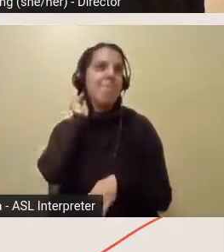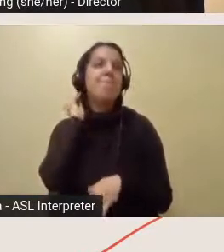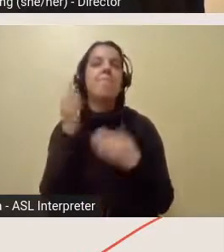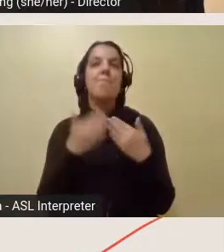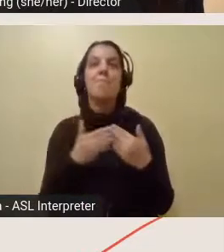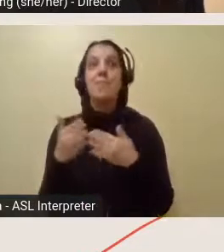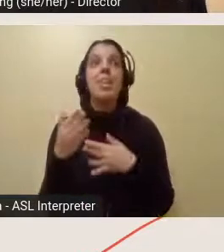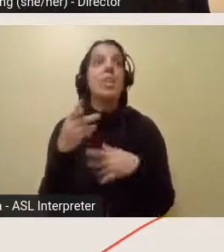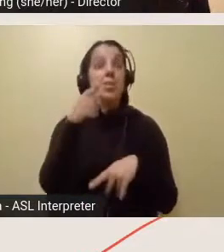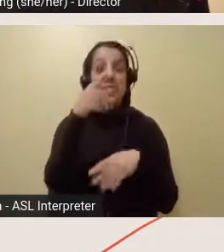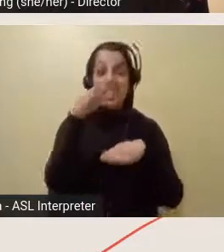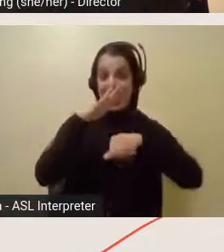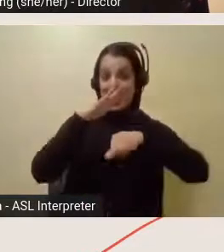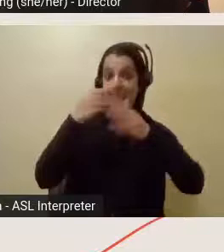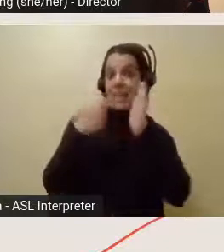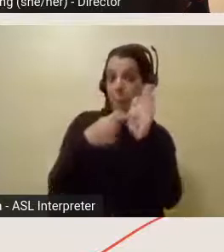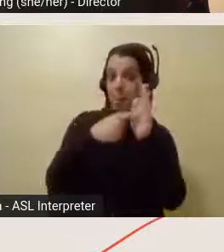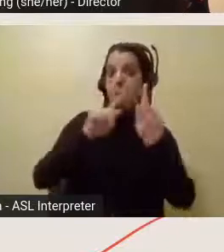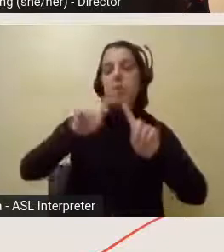warning signs.